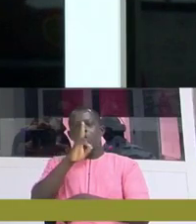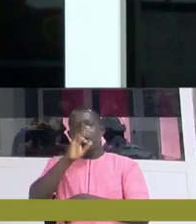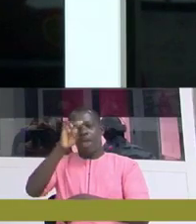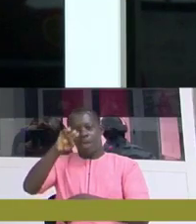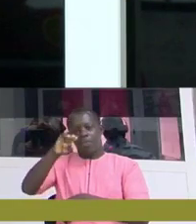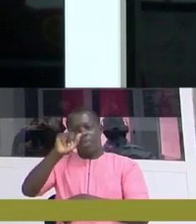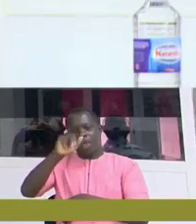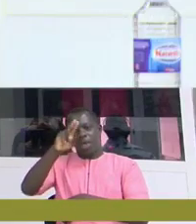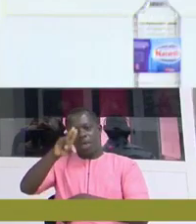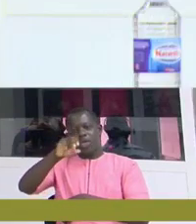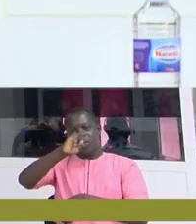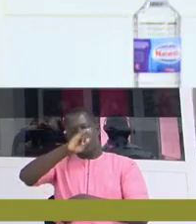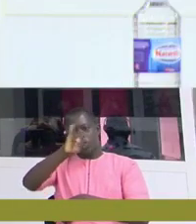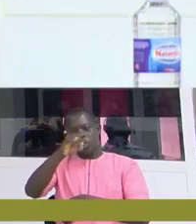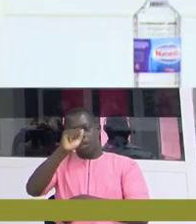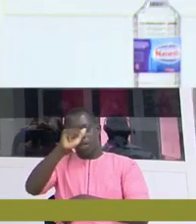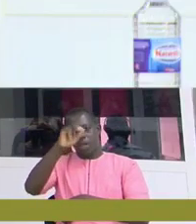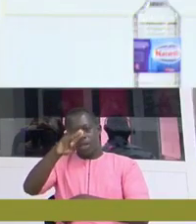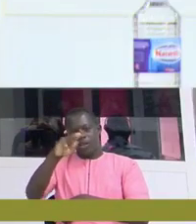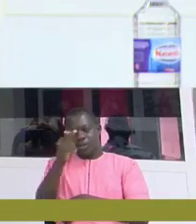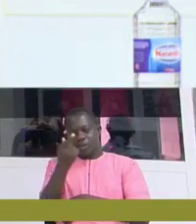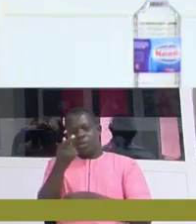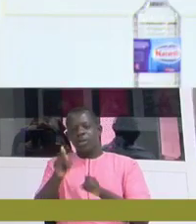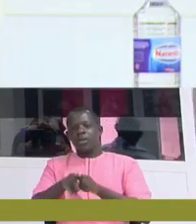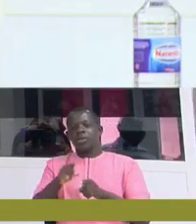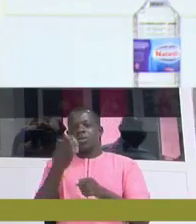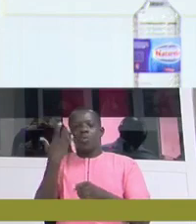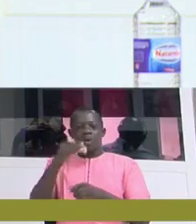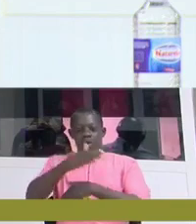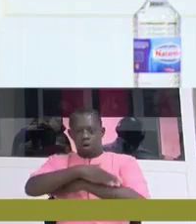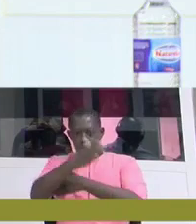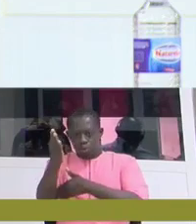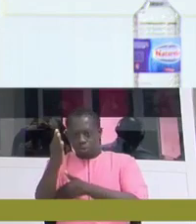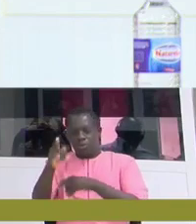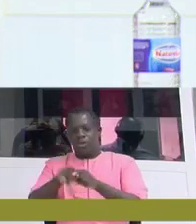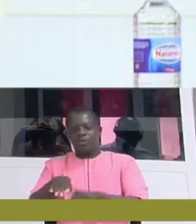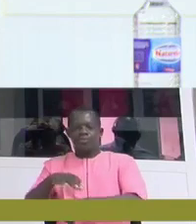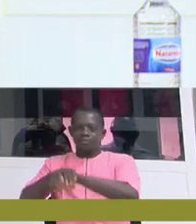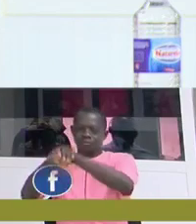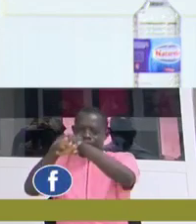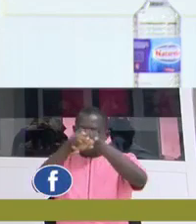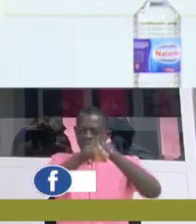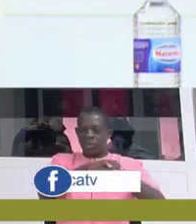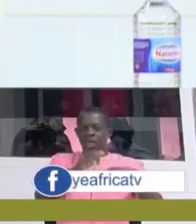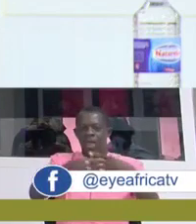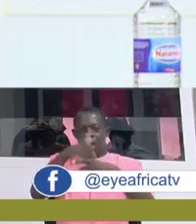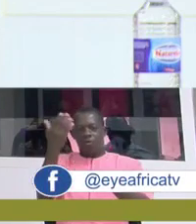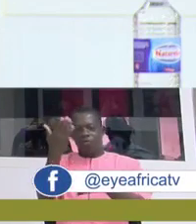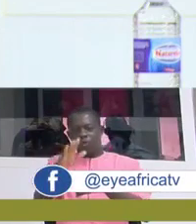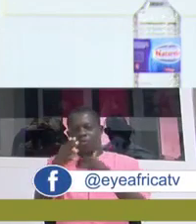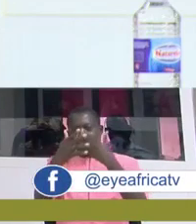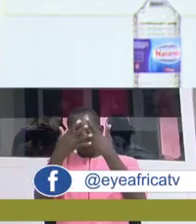Okay. When Baji opened the door, they brought Kajali out of the cell.